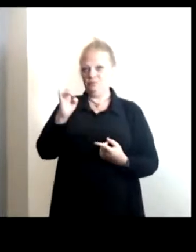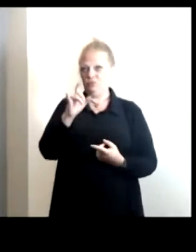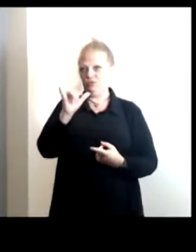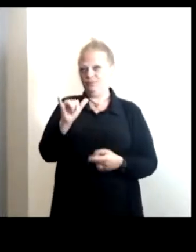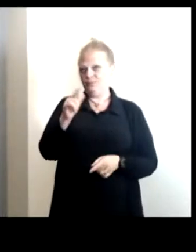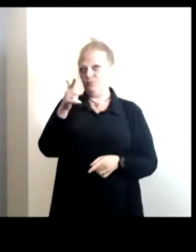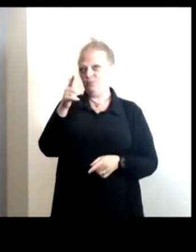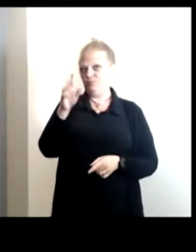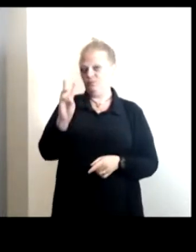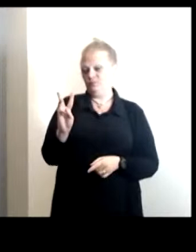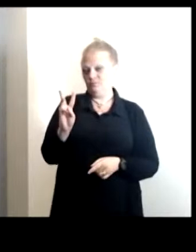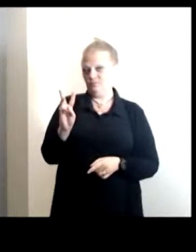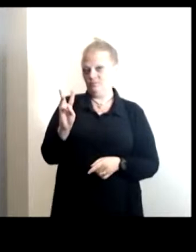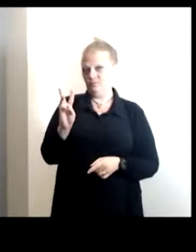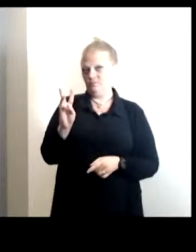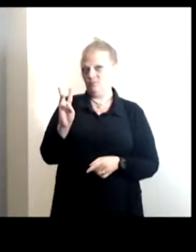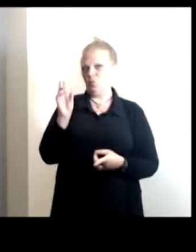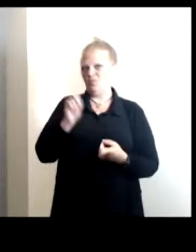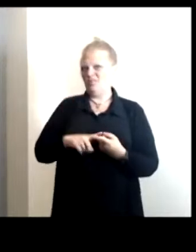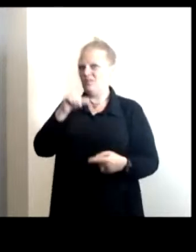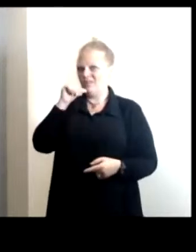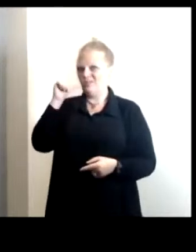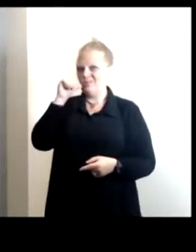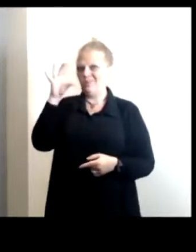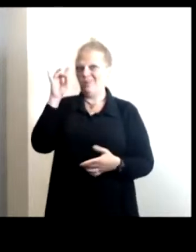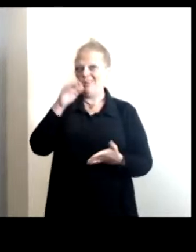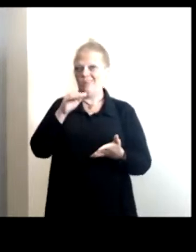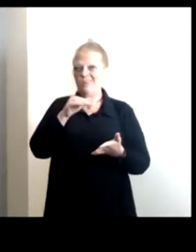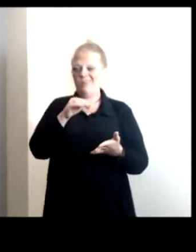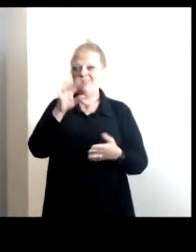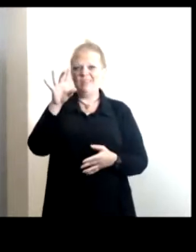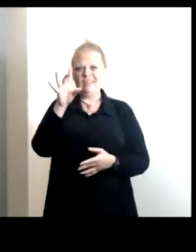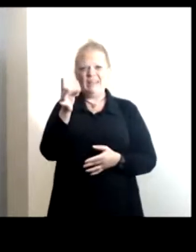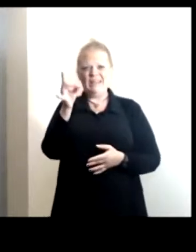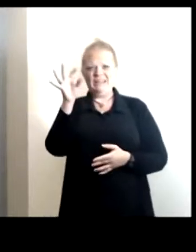July 26th, so through yesterday, there are